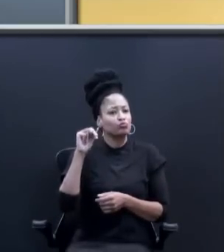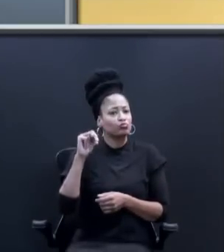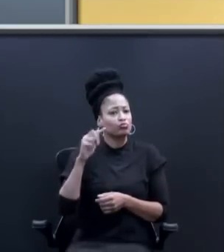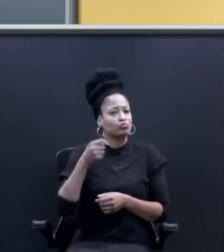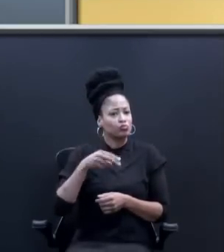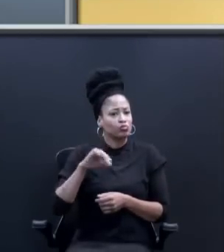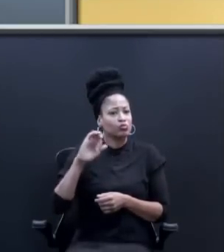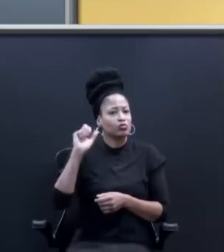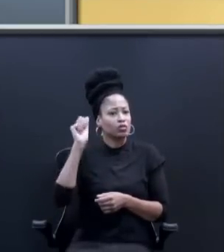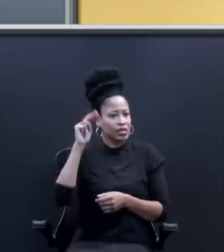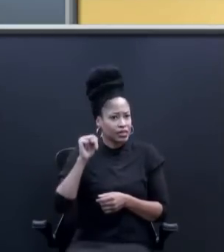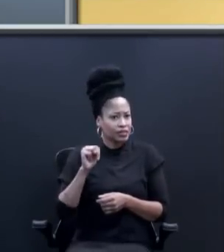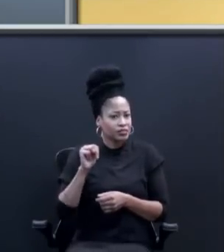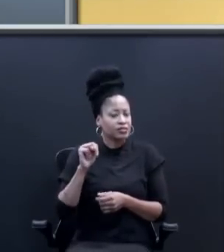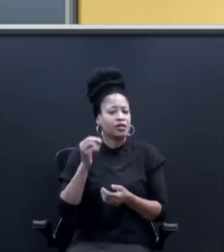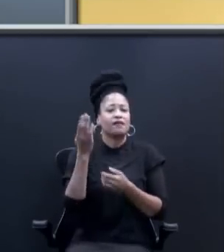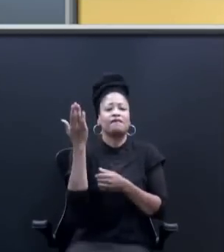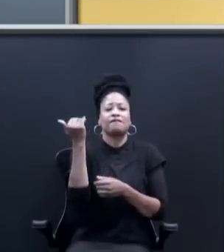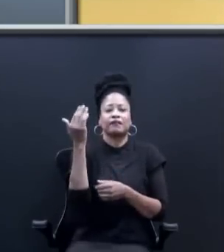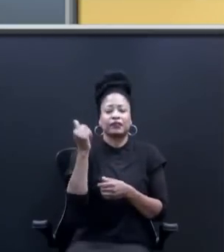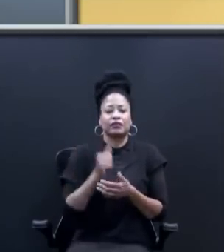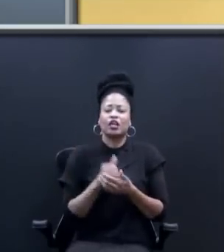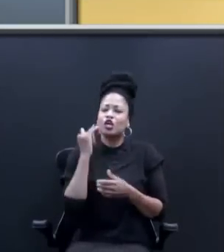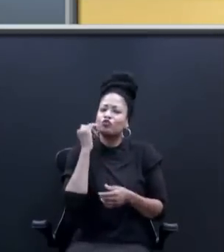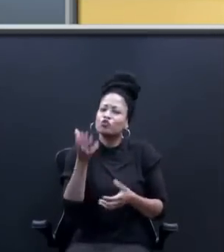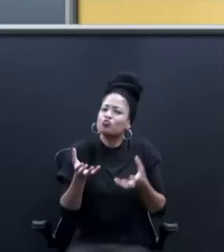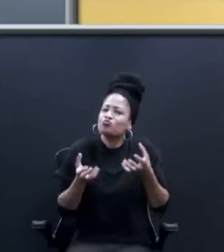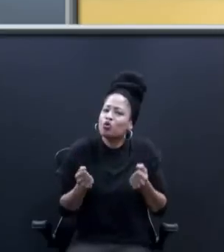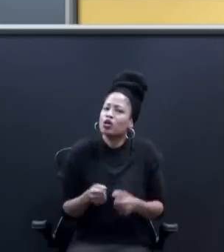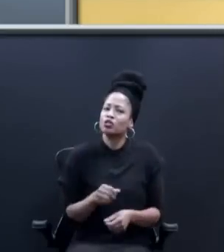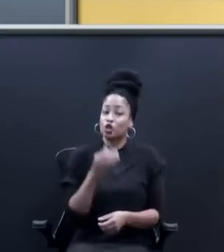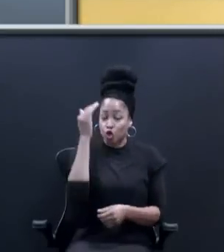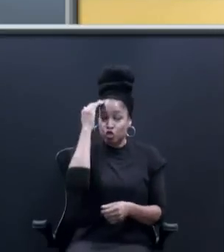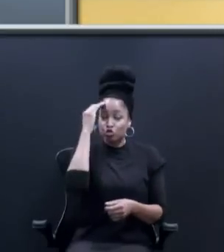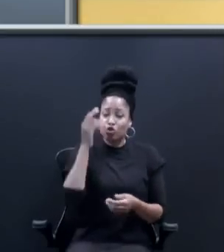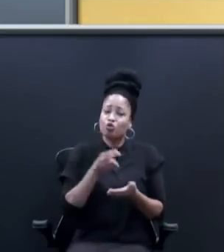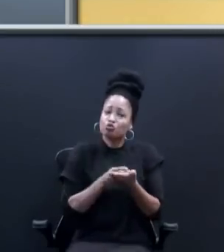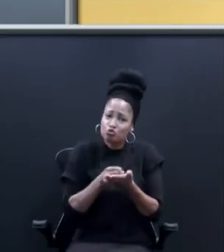it out here. 1 Corinthians 15, and we're going to start reading at verse 24.